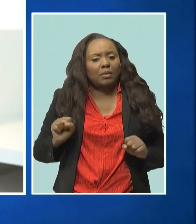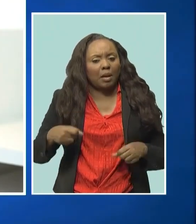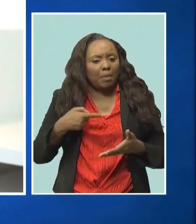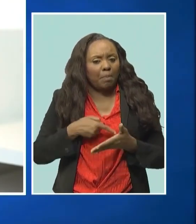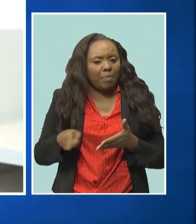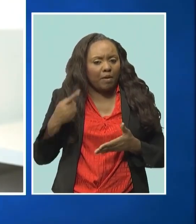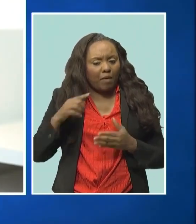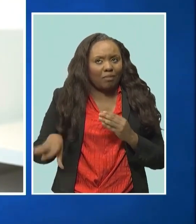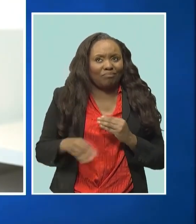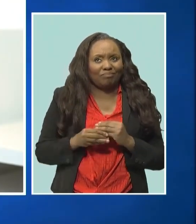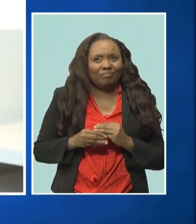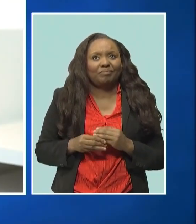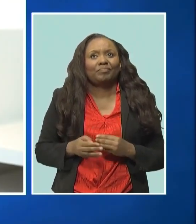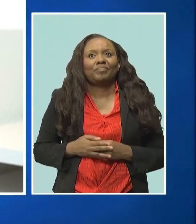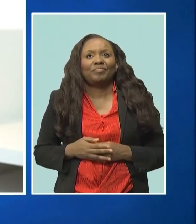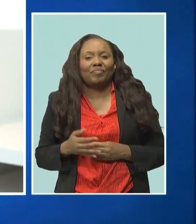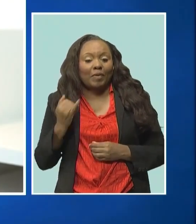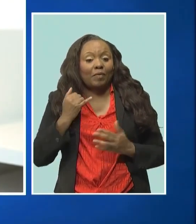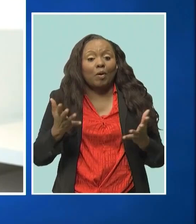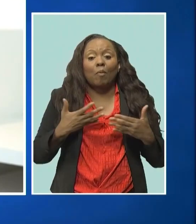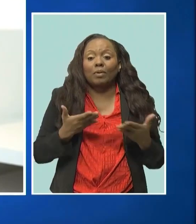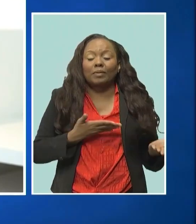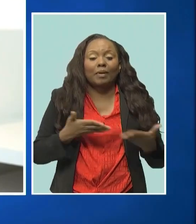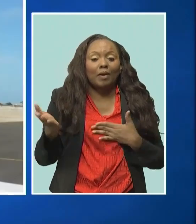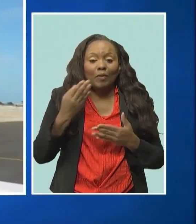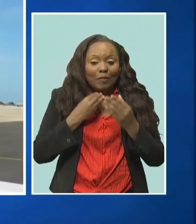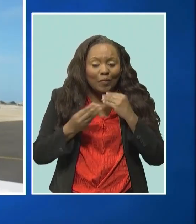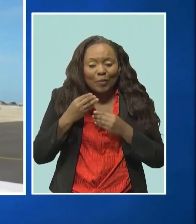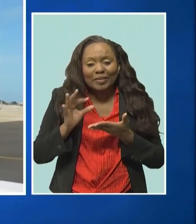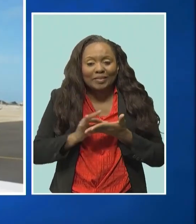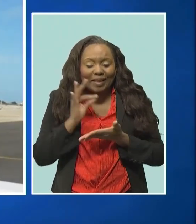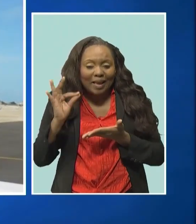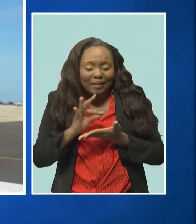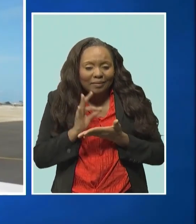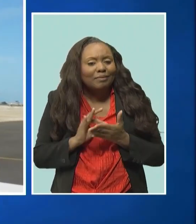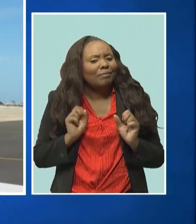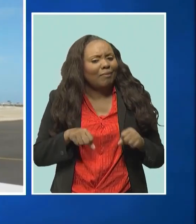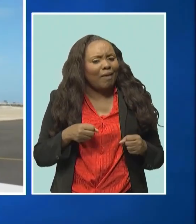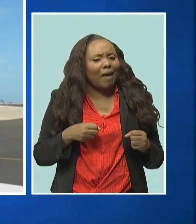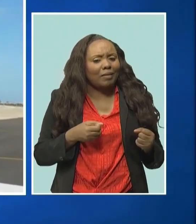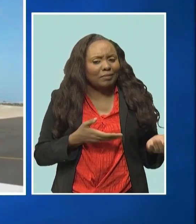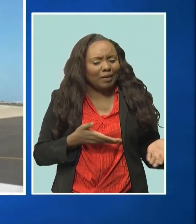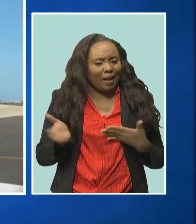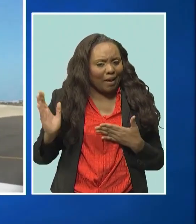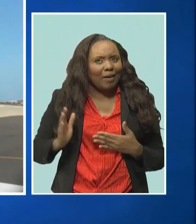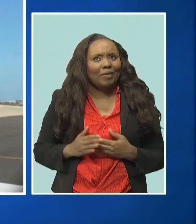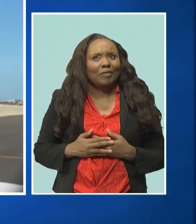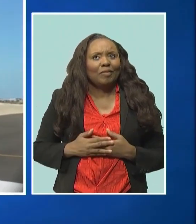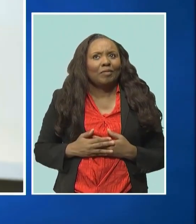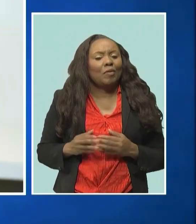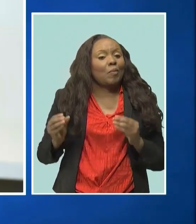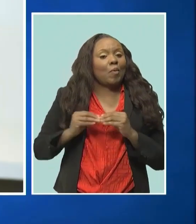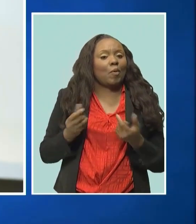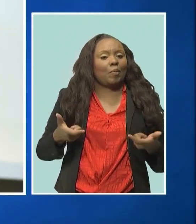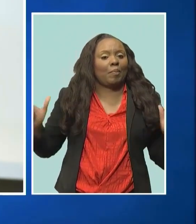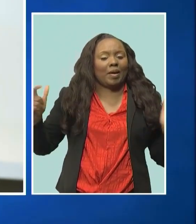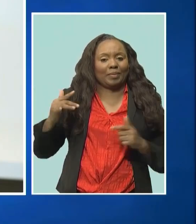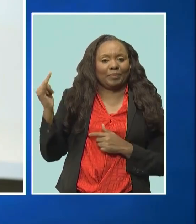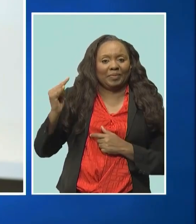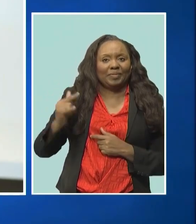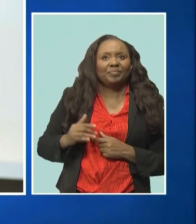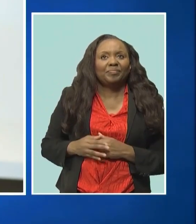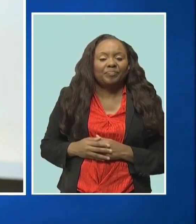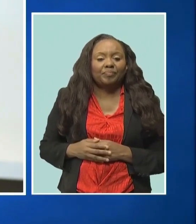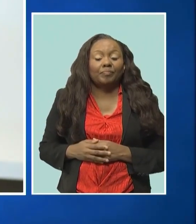if you're taking down some snacks to family and friends, you can stock up and take advantage of our bigger aircraft. Ms. Swift adds